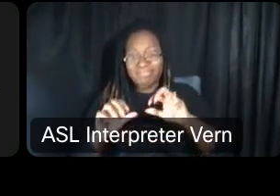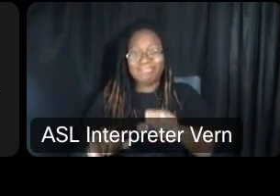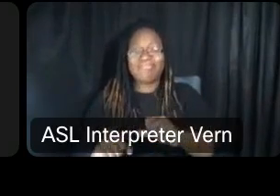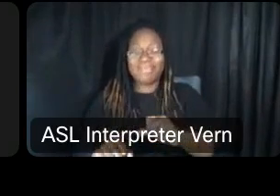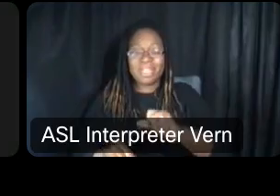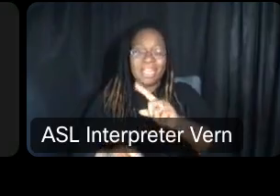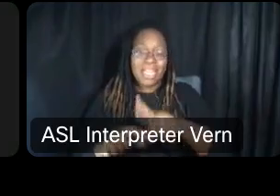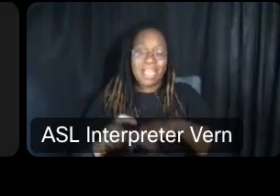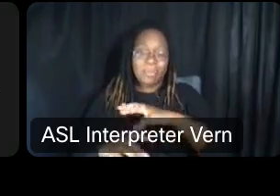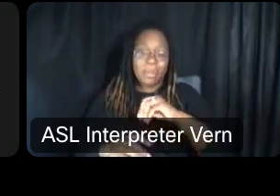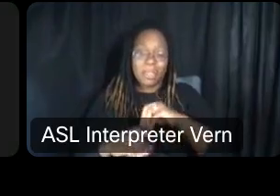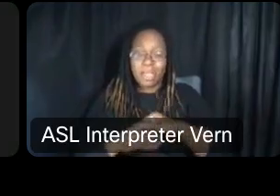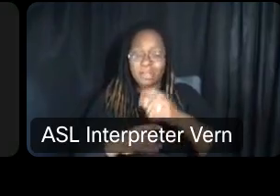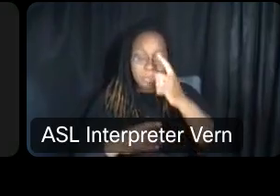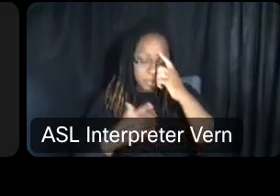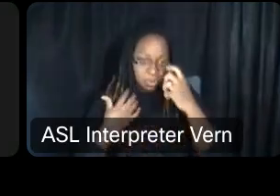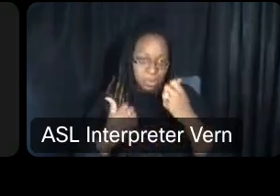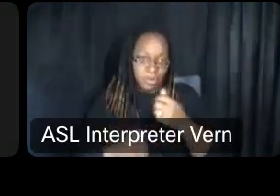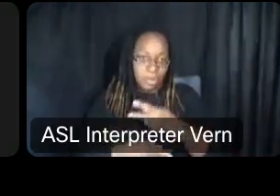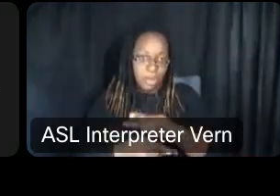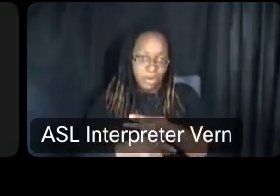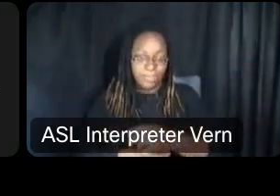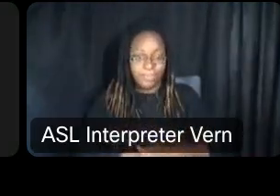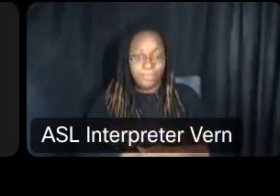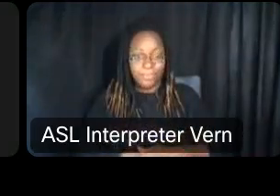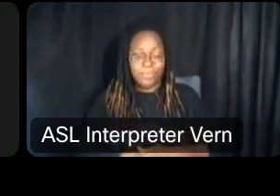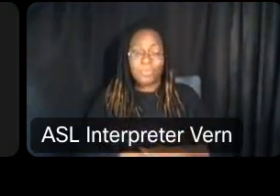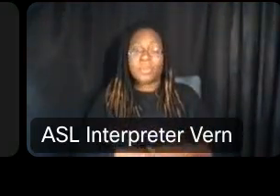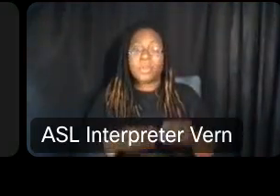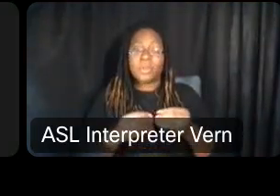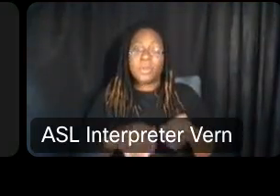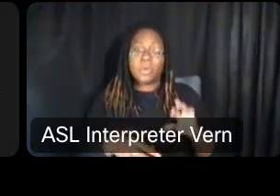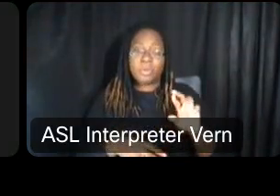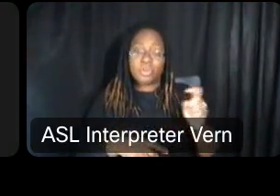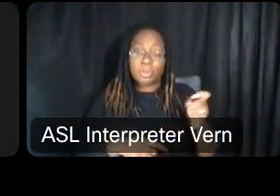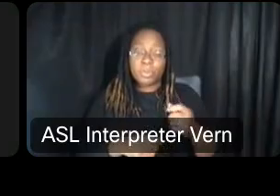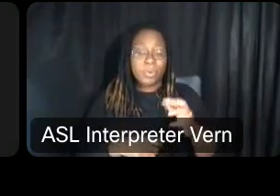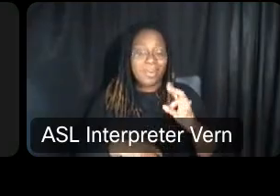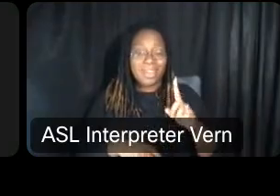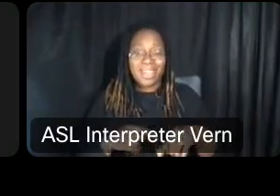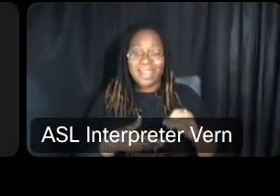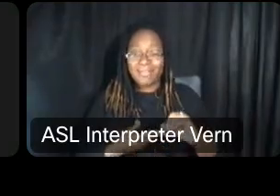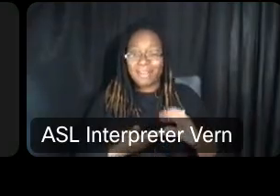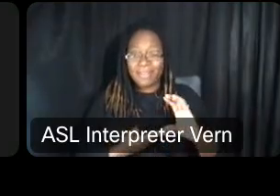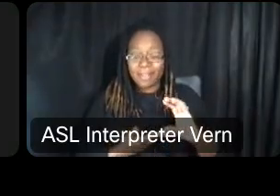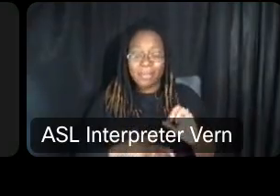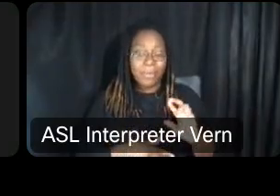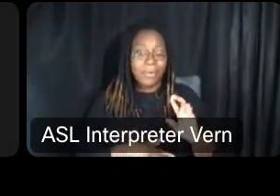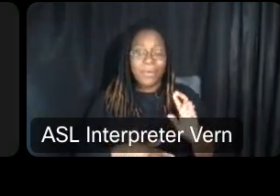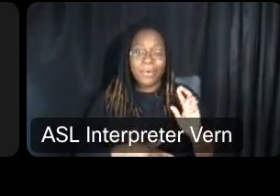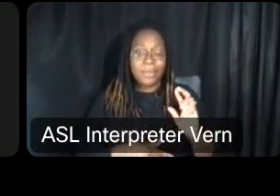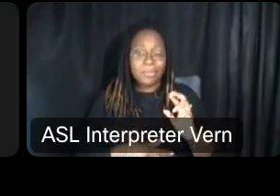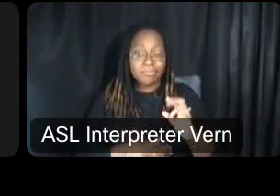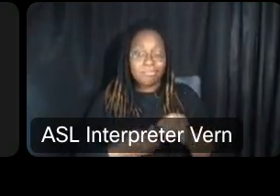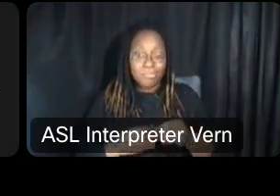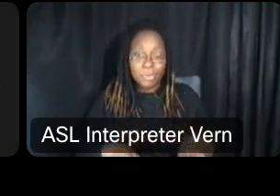engage in mental health care. Losing prescriptions or unable to fill scripts or misplacing medications or running